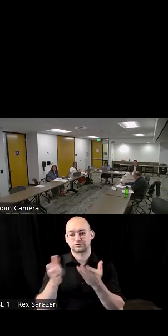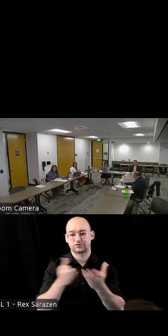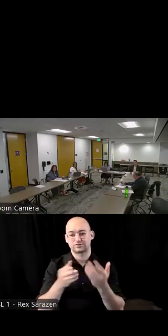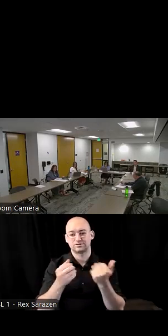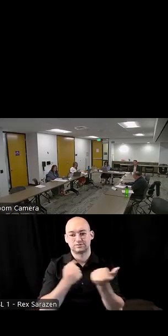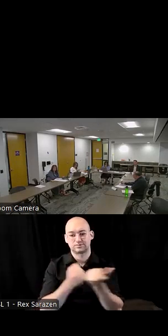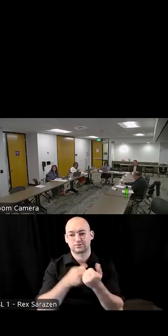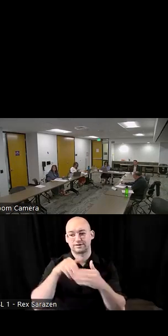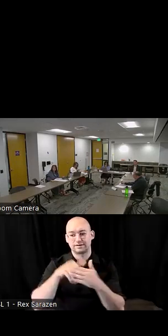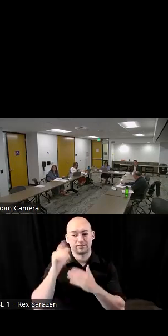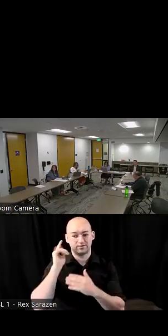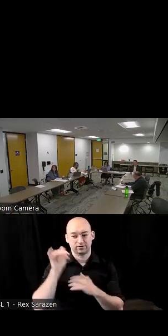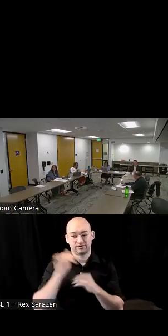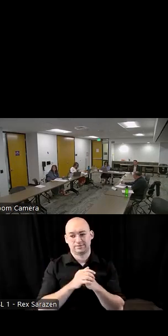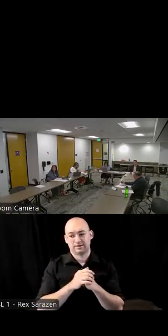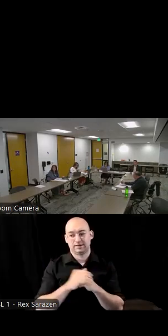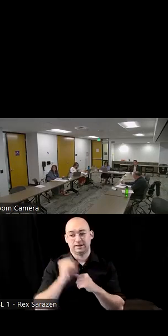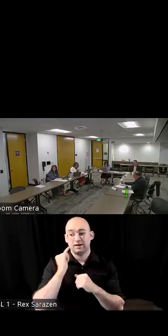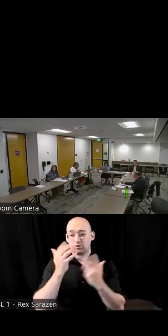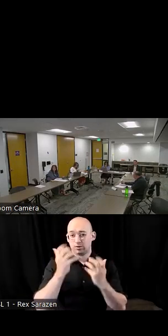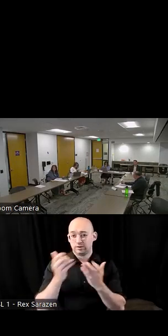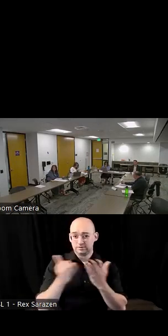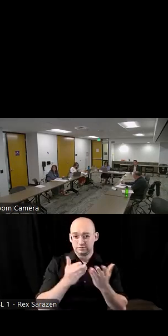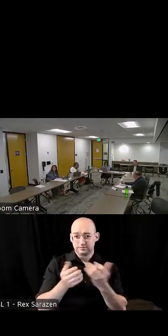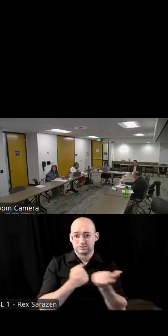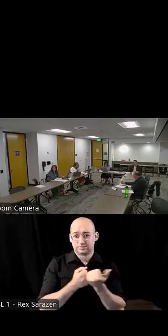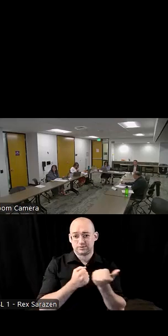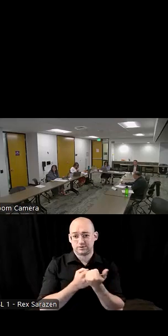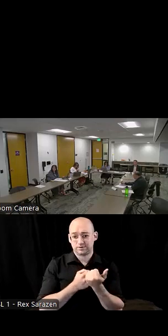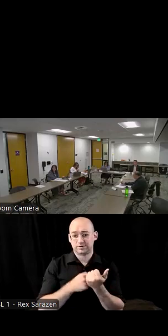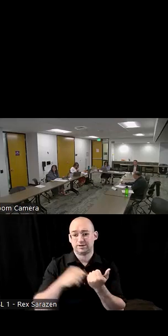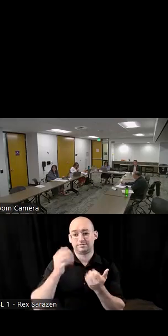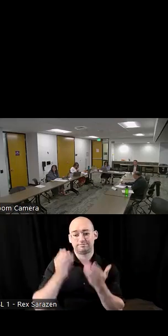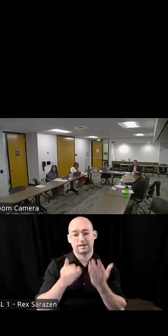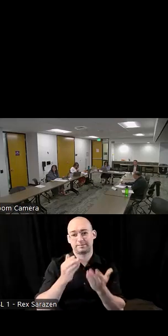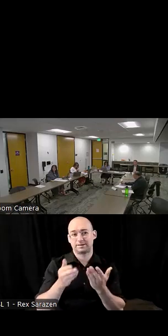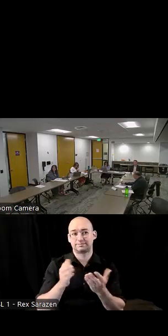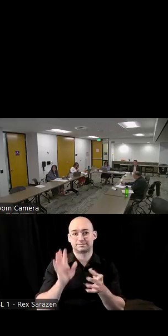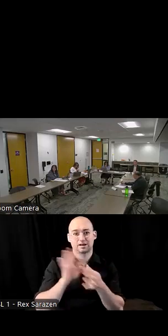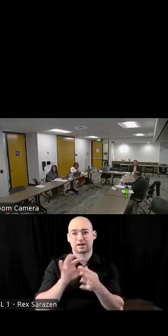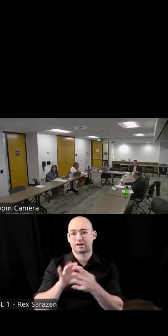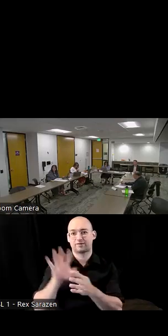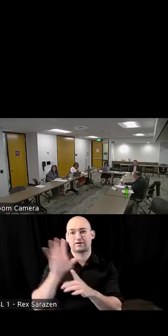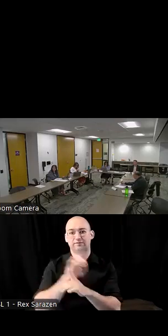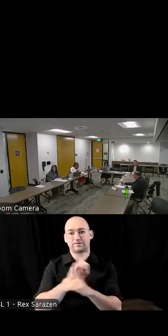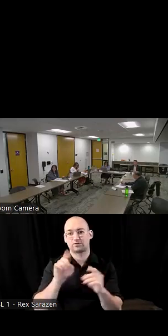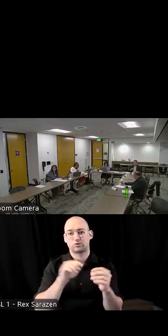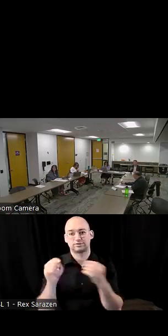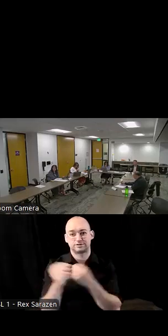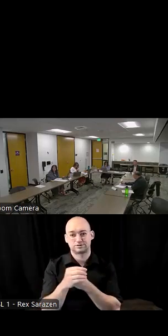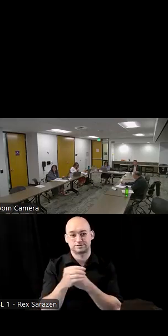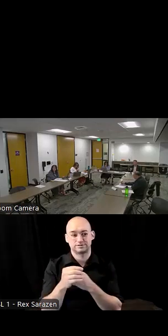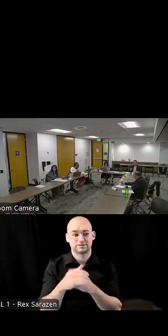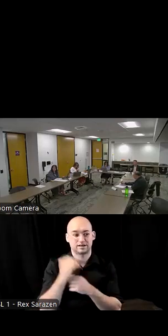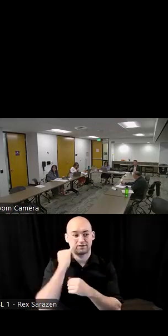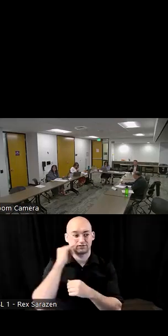in California. If you want a service or support, you may wind up contacting 5 different organizations. If you need